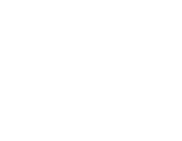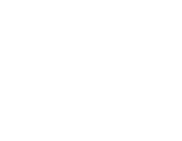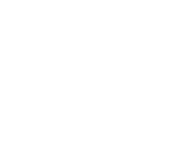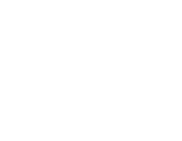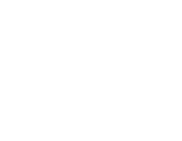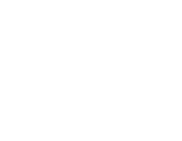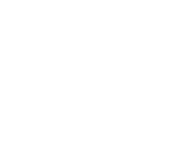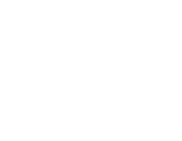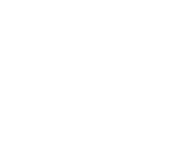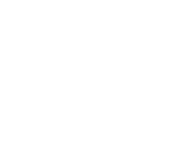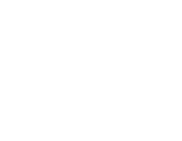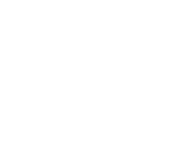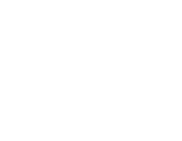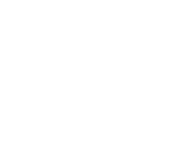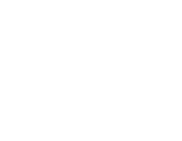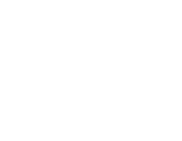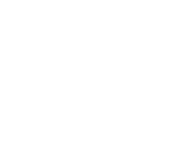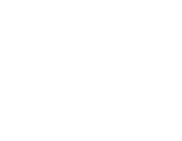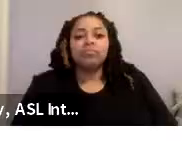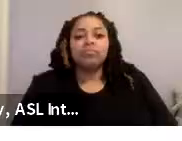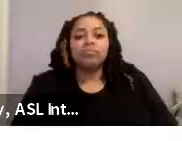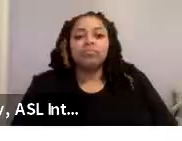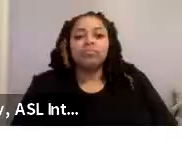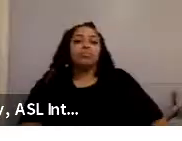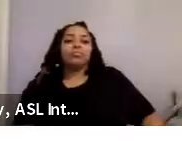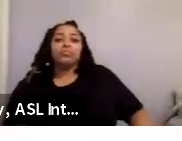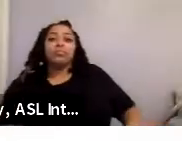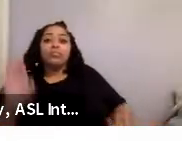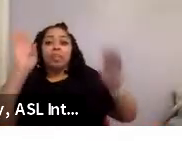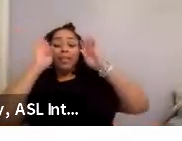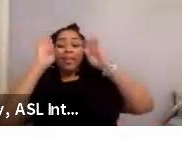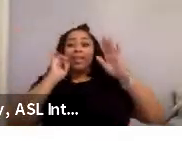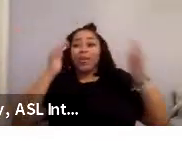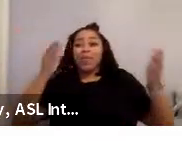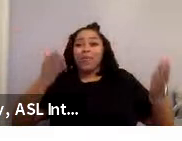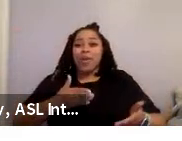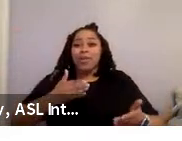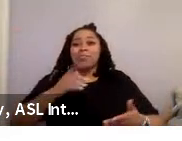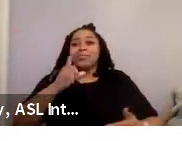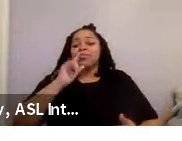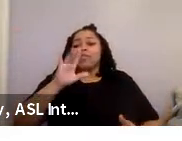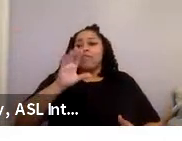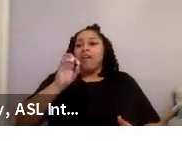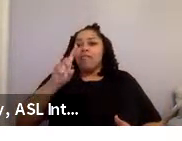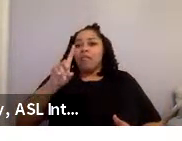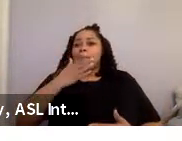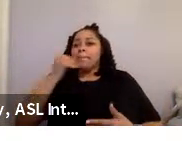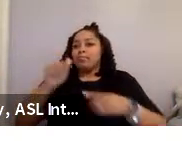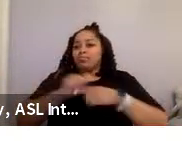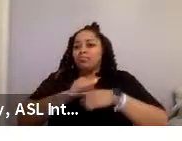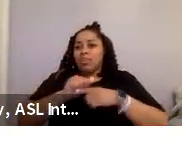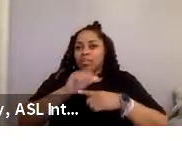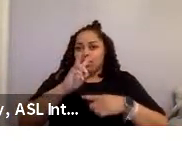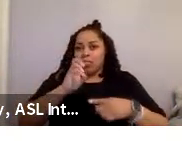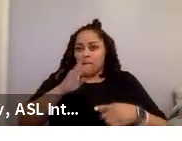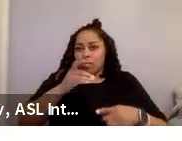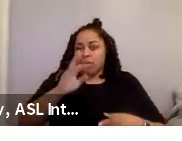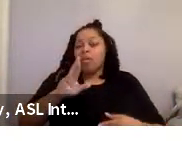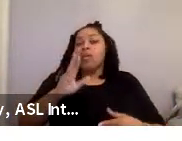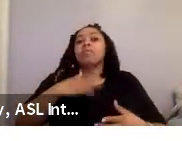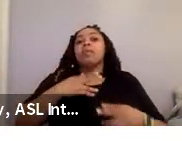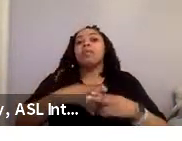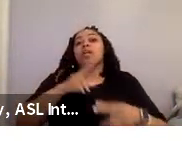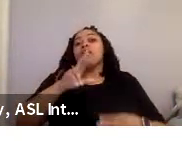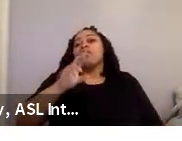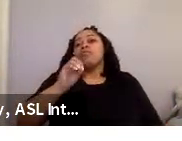Greetings, everyone, and welcome to the Section 508 Best Practice webinar series. My name is Robin